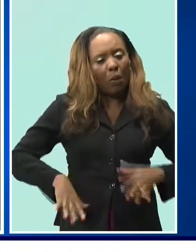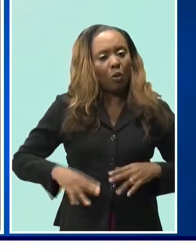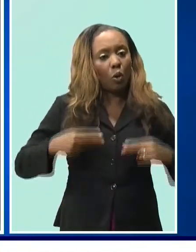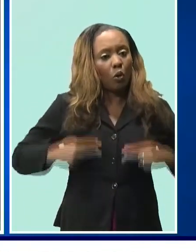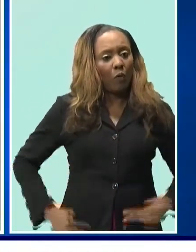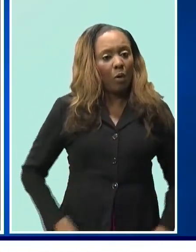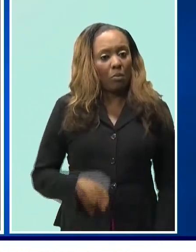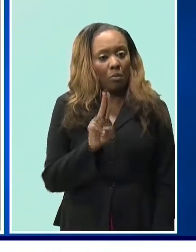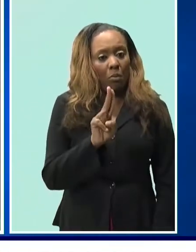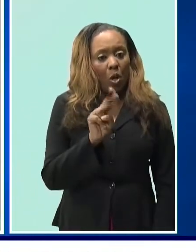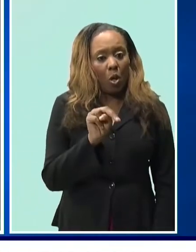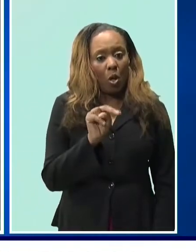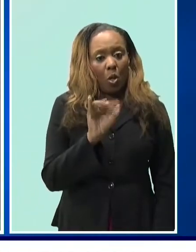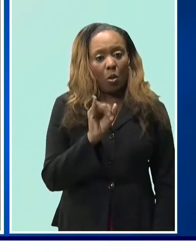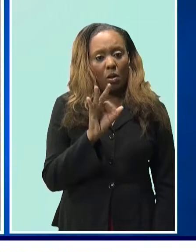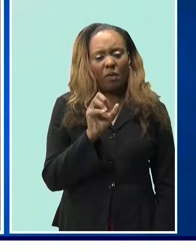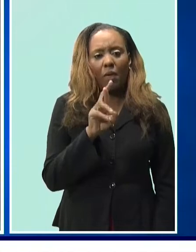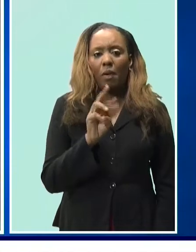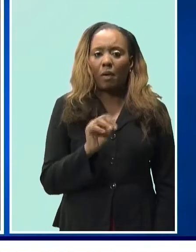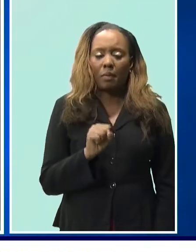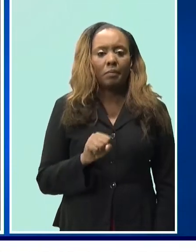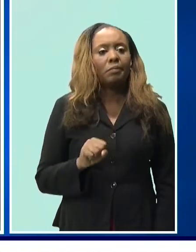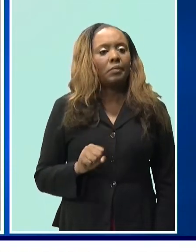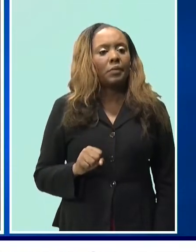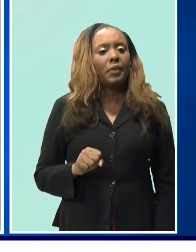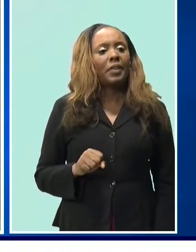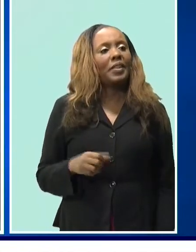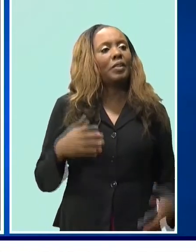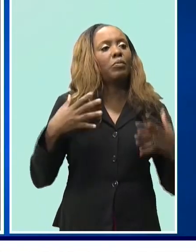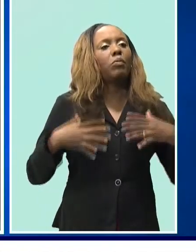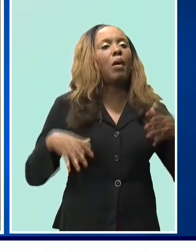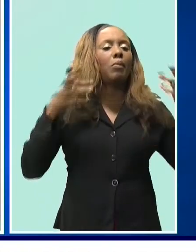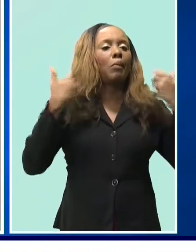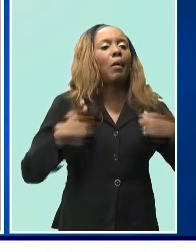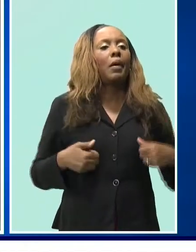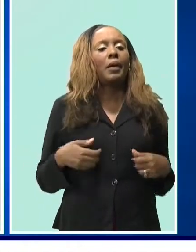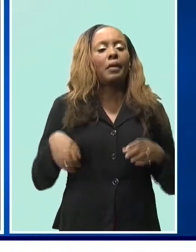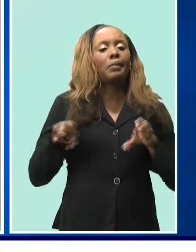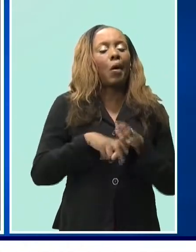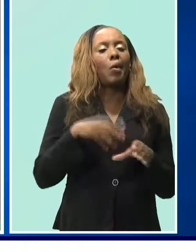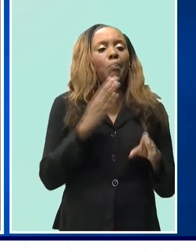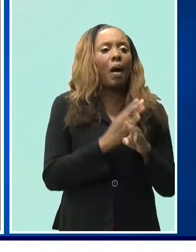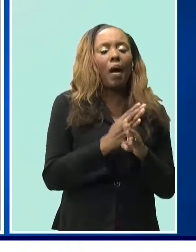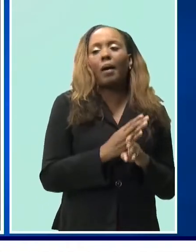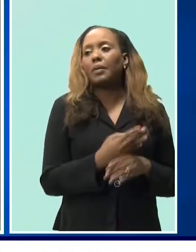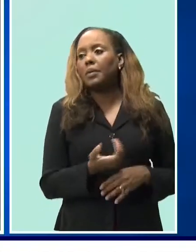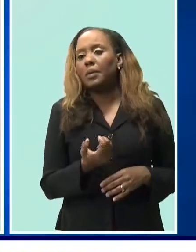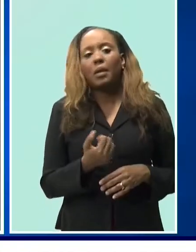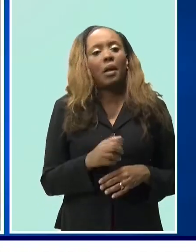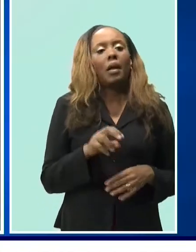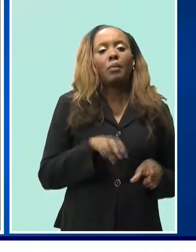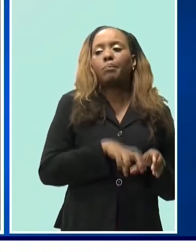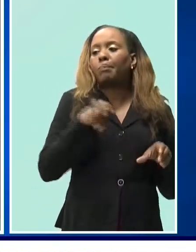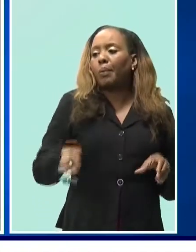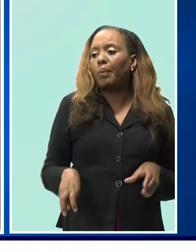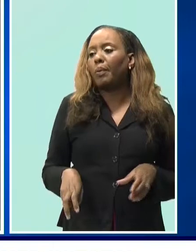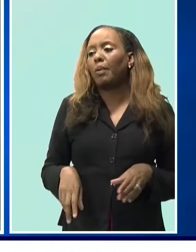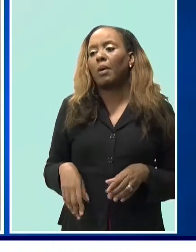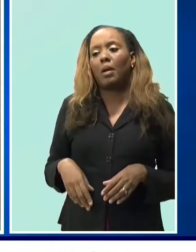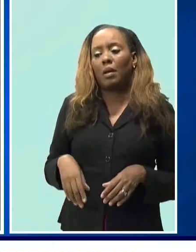their uniforms on the road, and then coming into their healthcare facility or the homes of